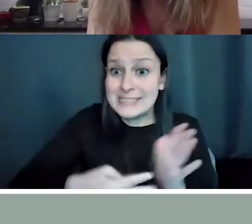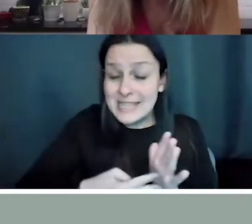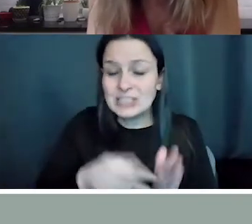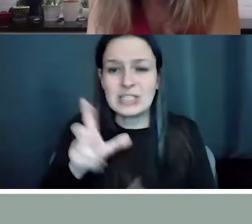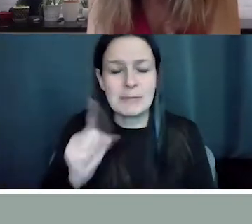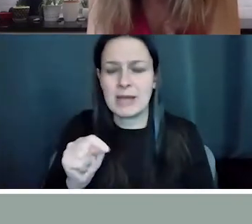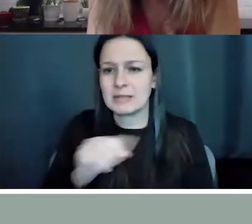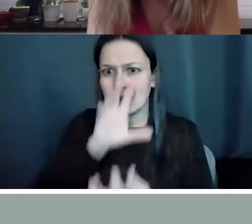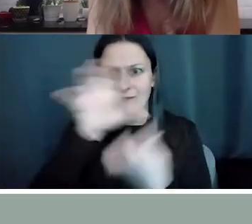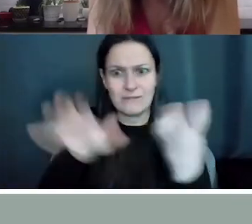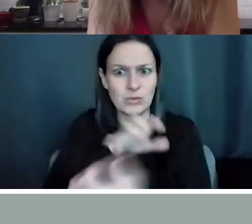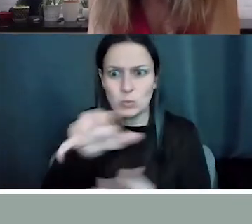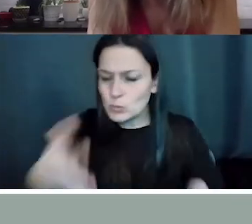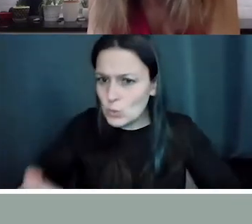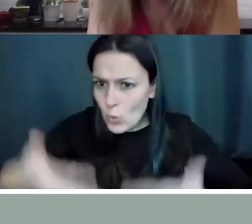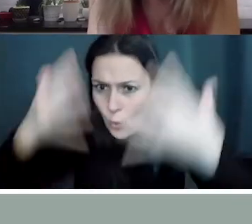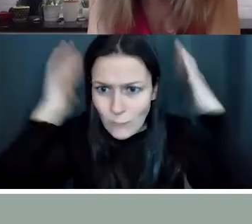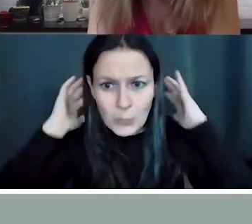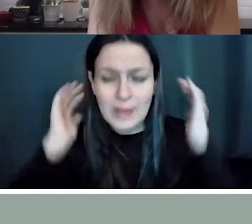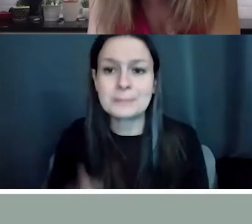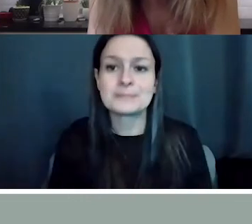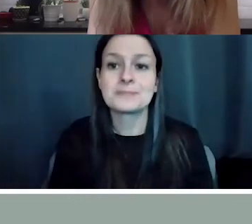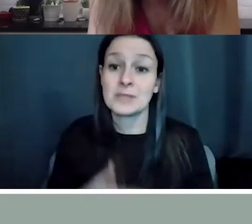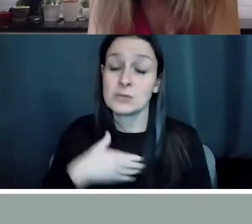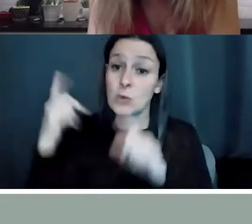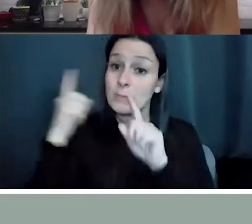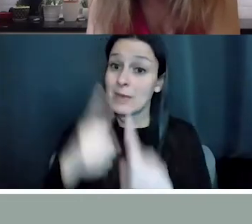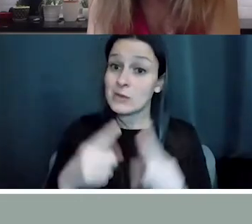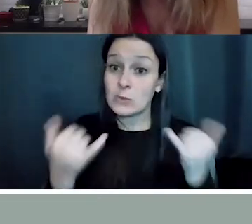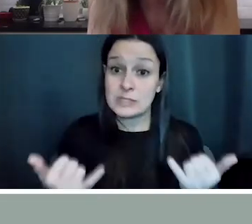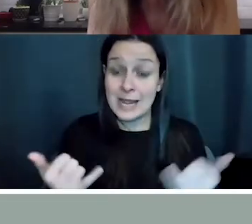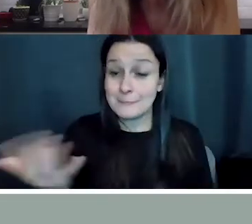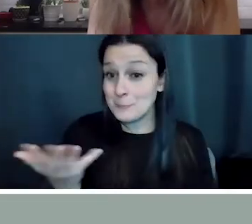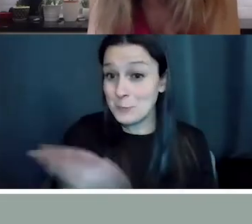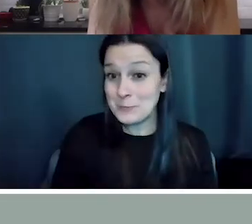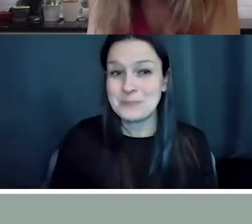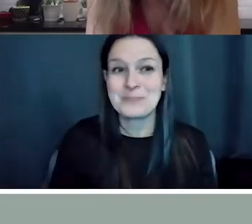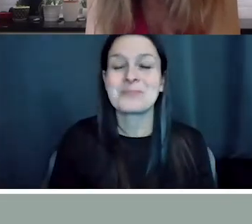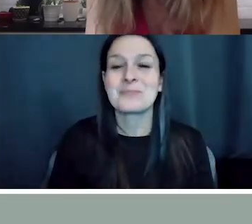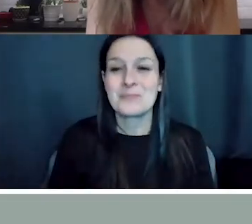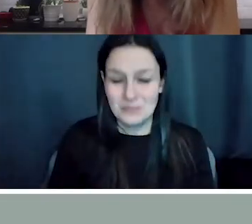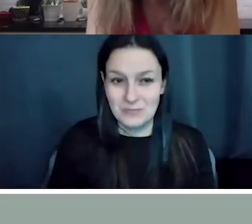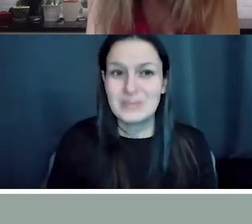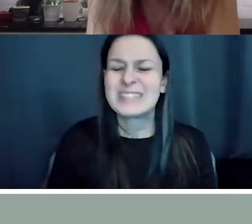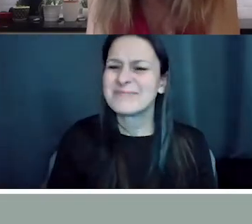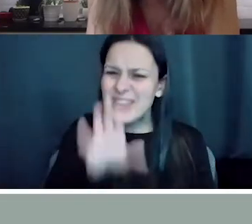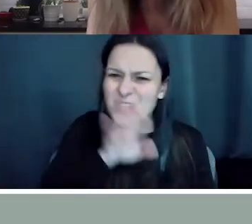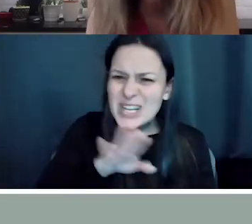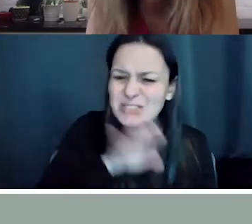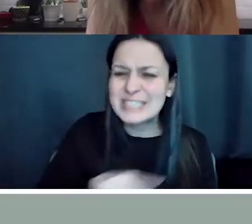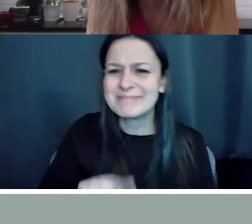very confusing and overwhelming. So my goal today is to actually break through that